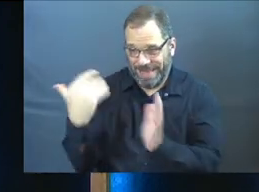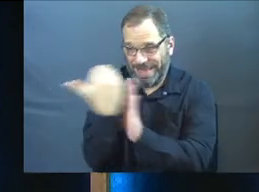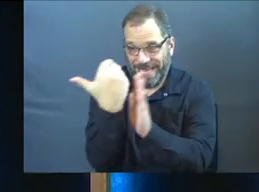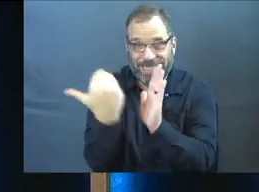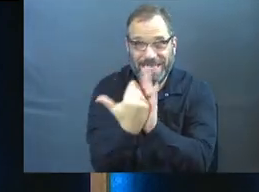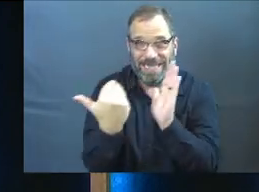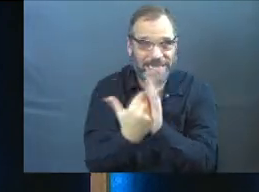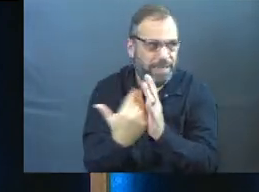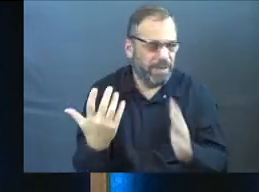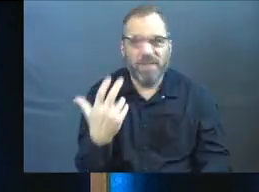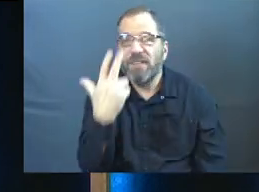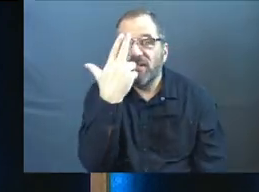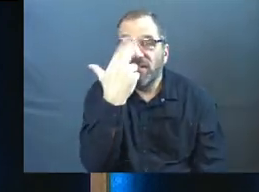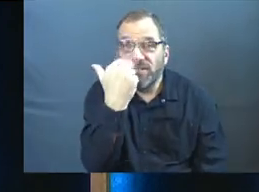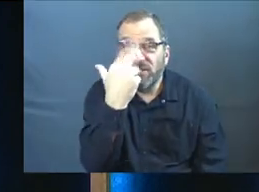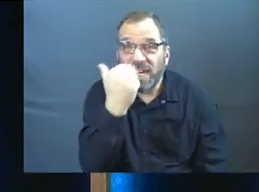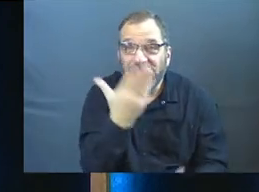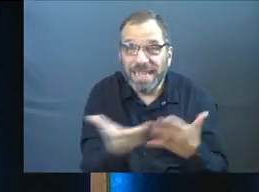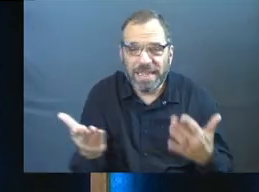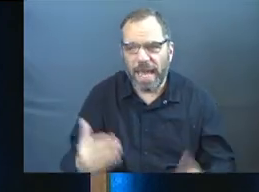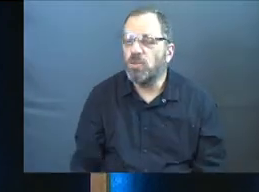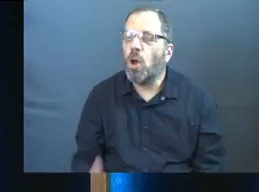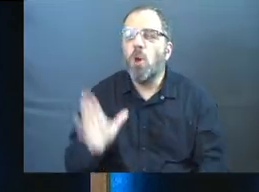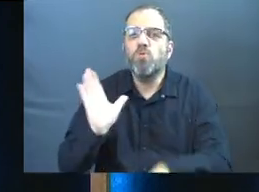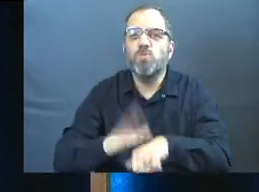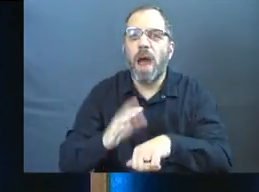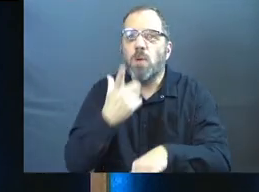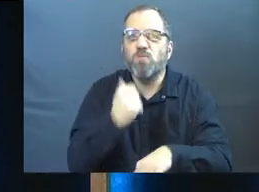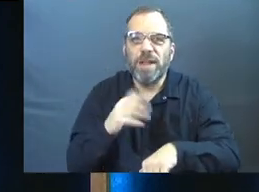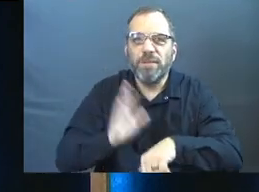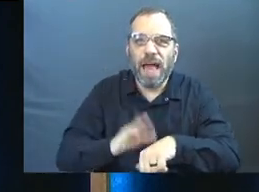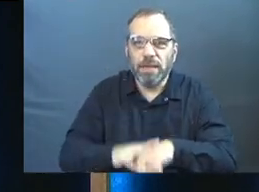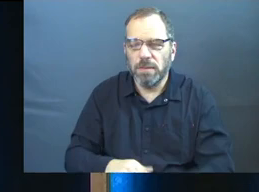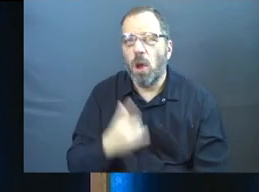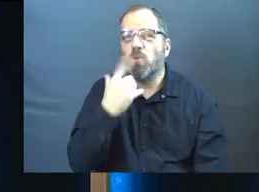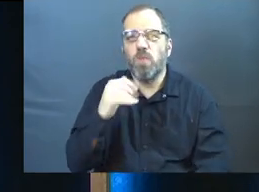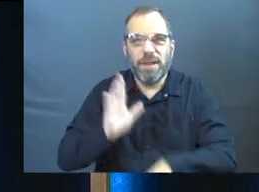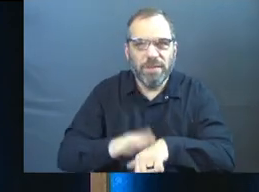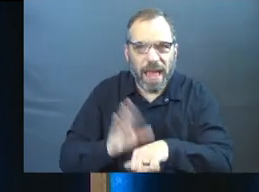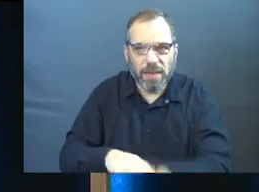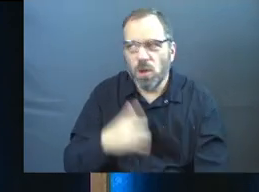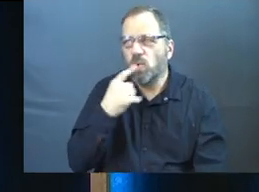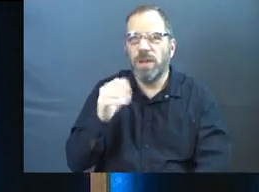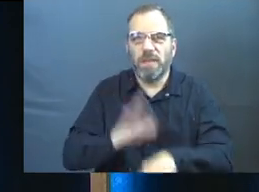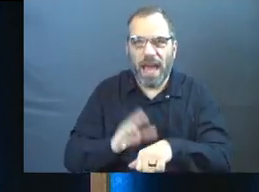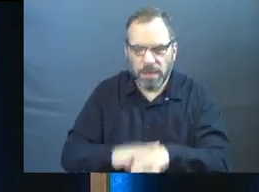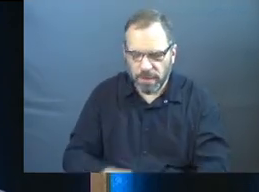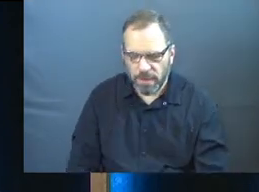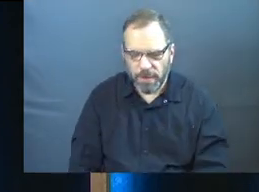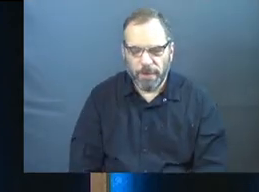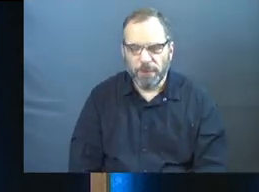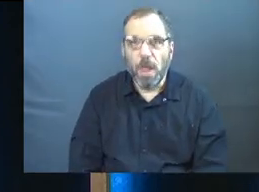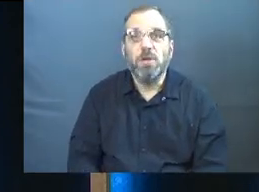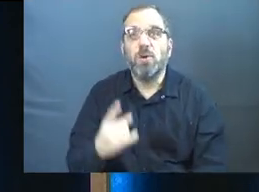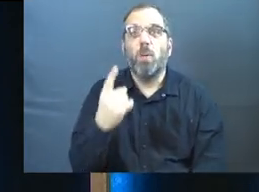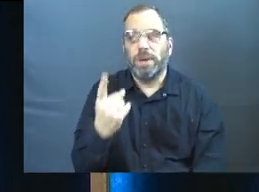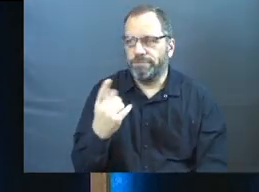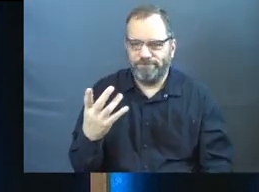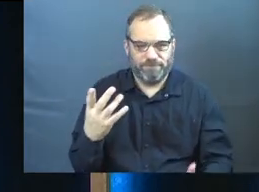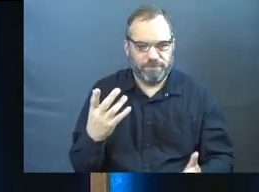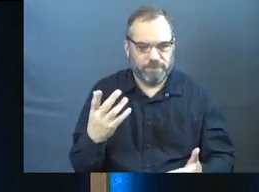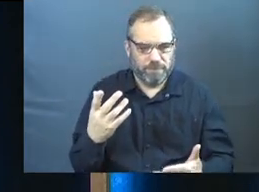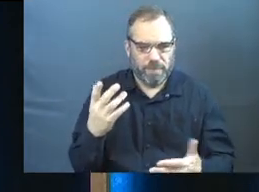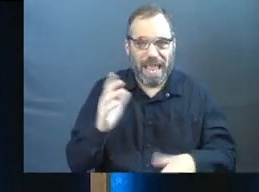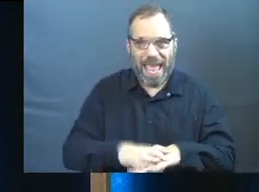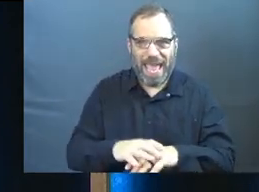list of somewhat comical things and then says, red flag. Say red flag. Red flag. And he says, red flag. So one thing is like